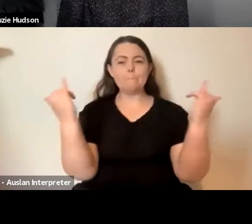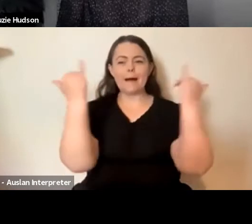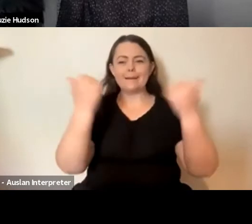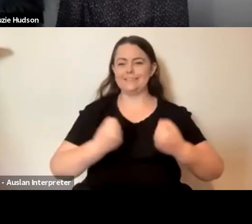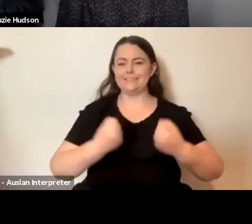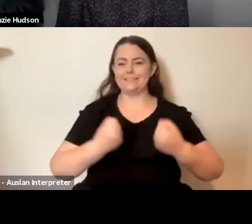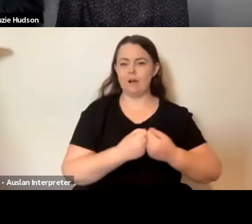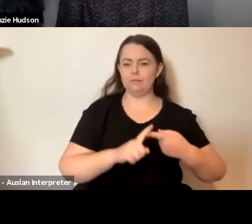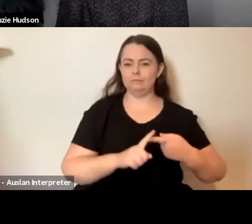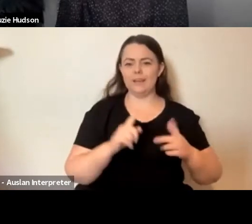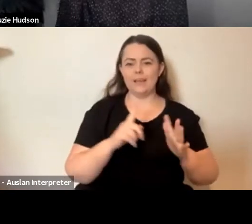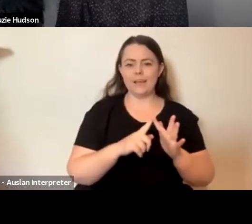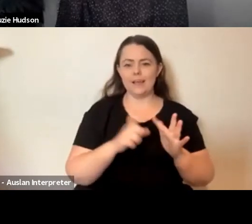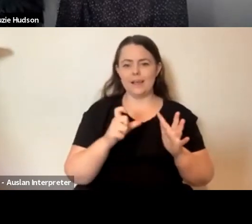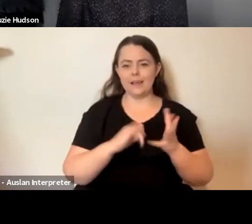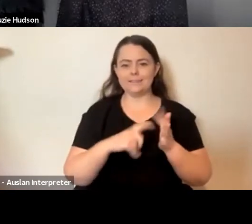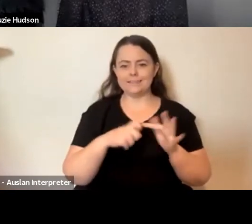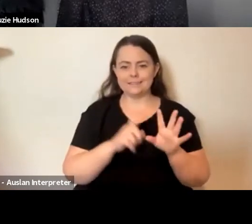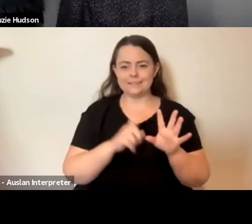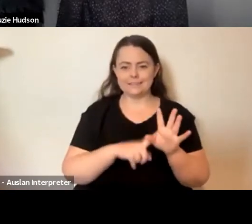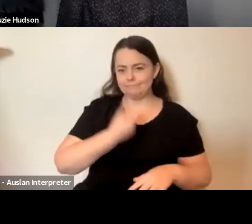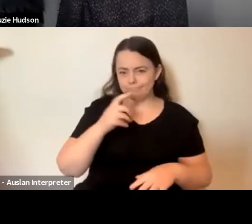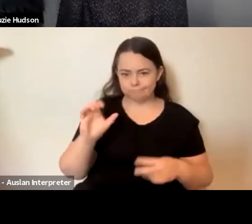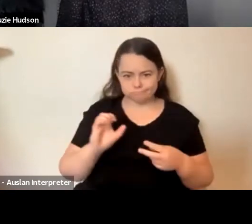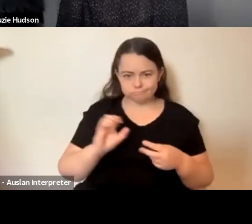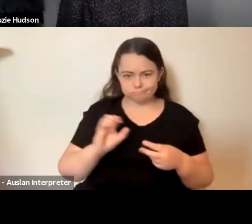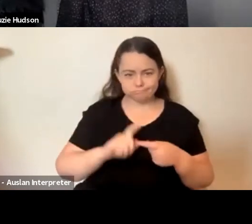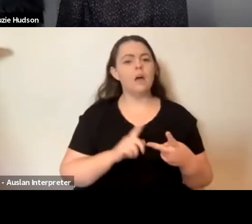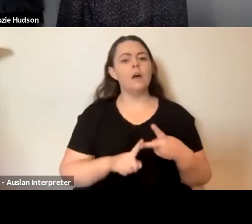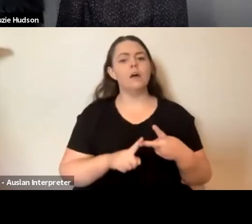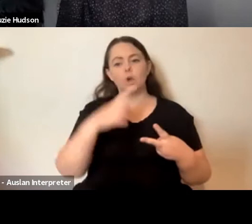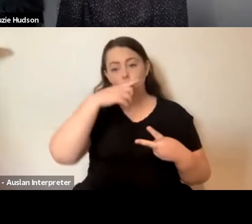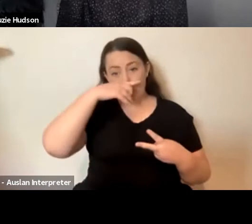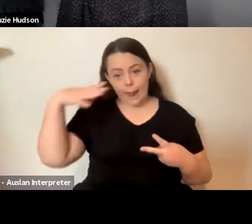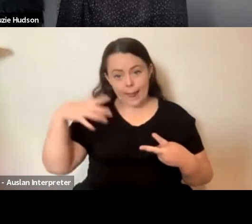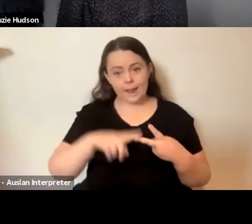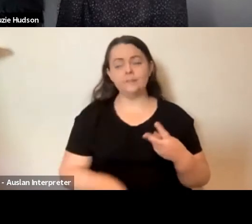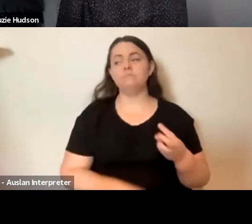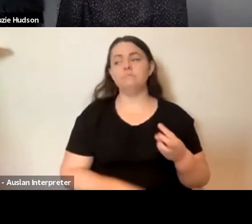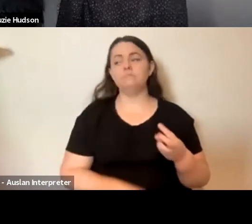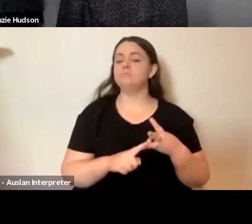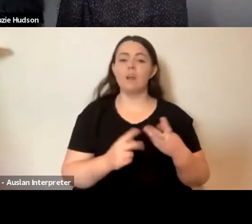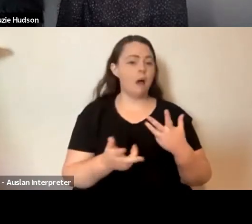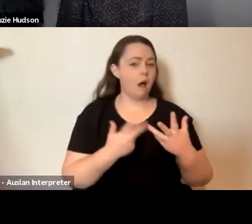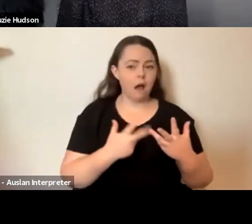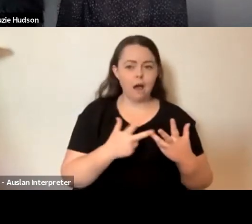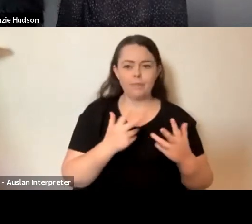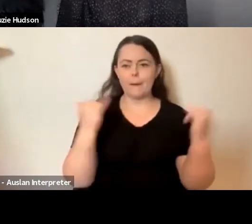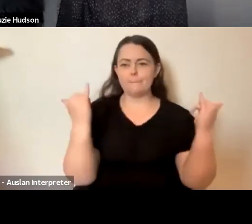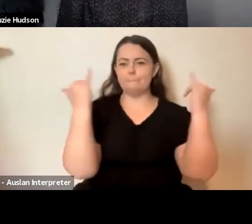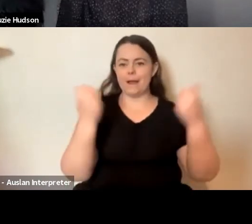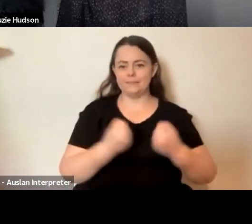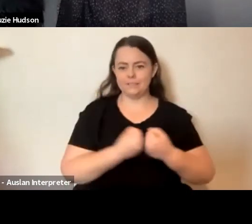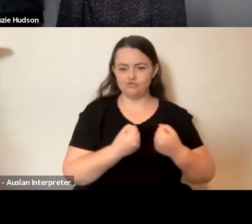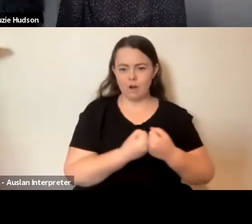be used as people party and celebrate. And with the background information that we're getting from our project that there's a lot of